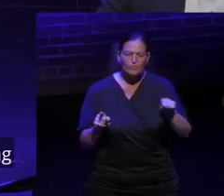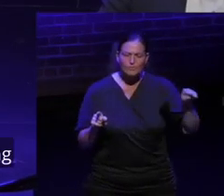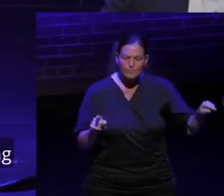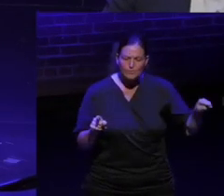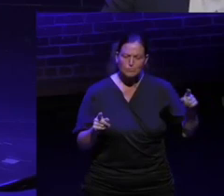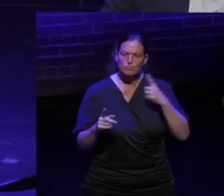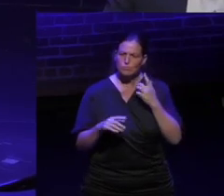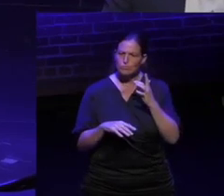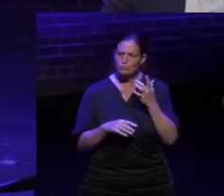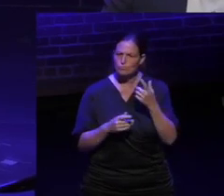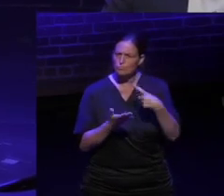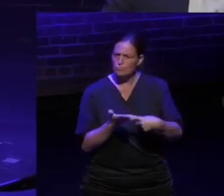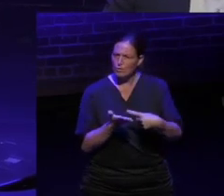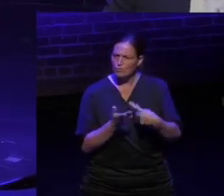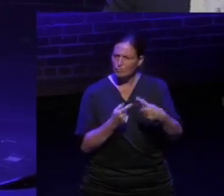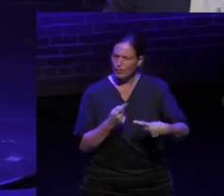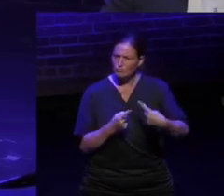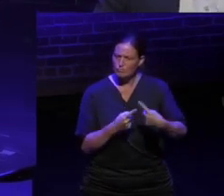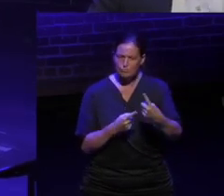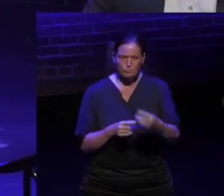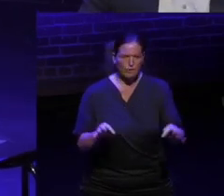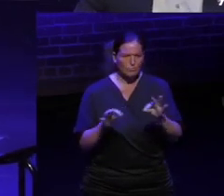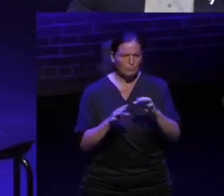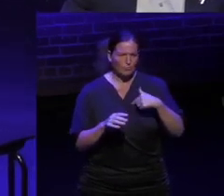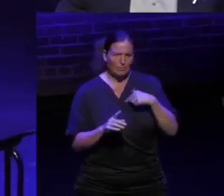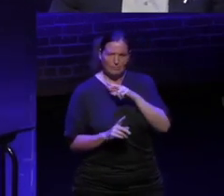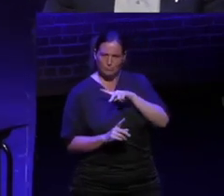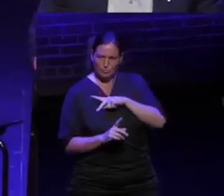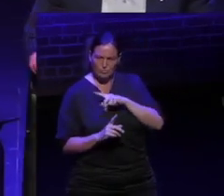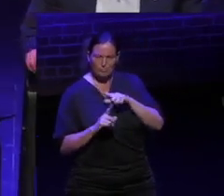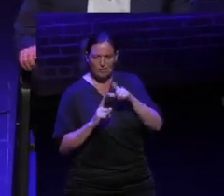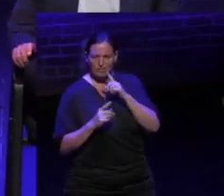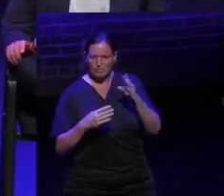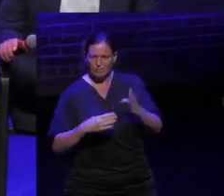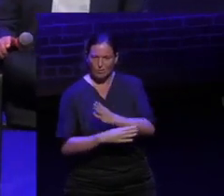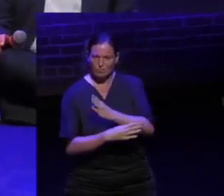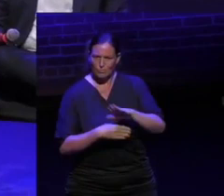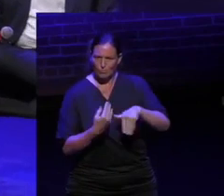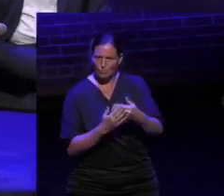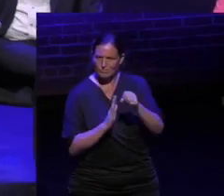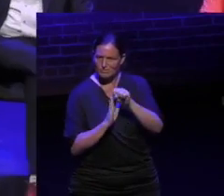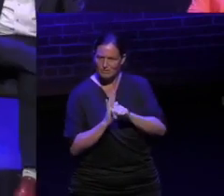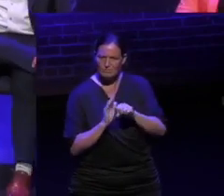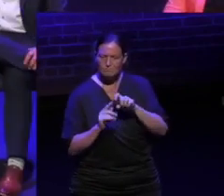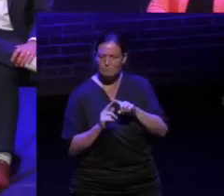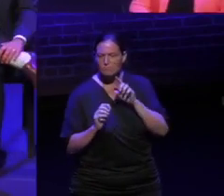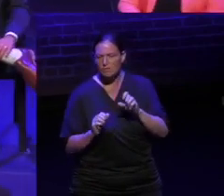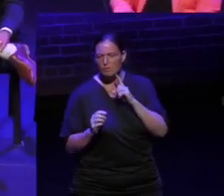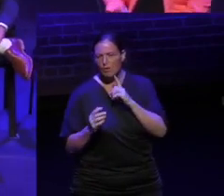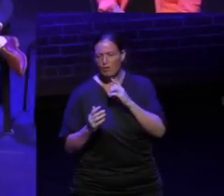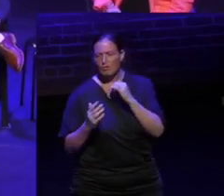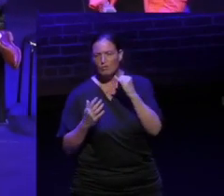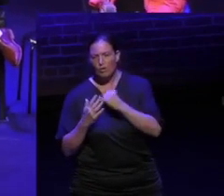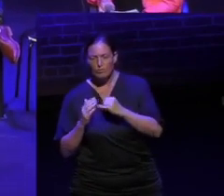on something that is really important for me personally, but I think across our sector. So, we can talk about the arts in